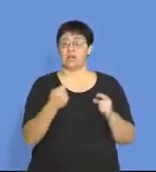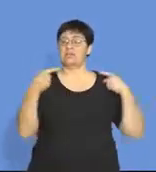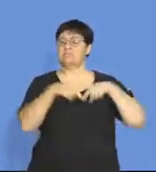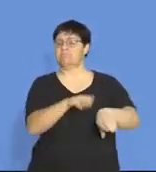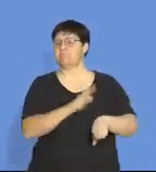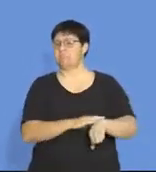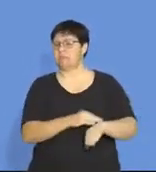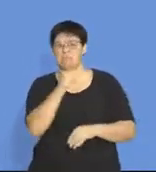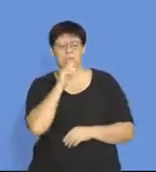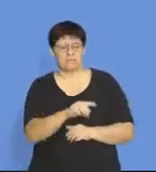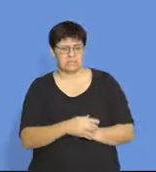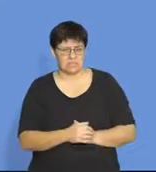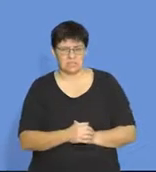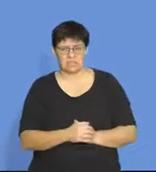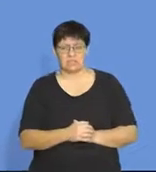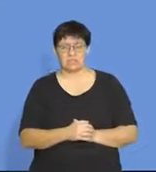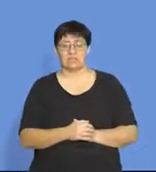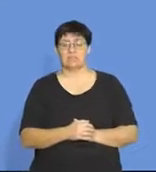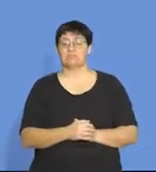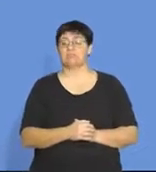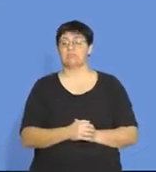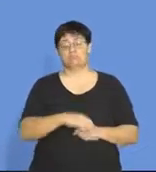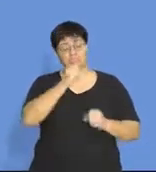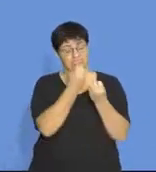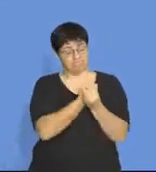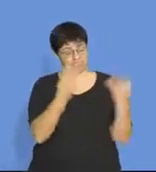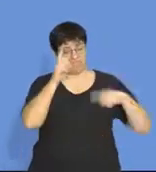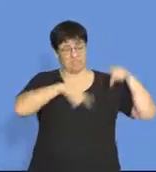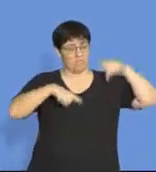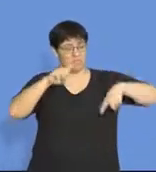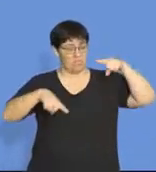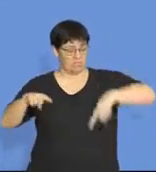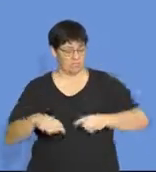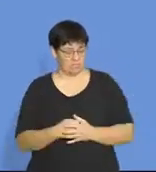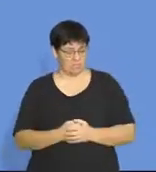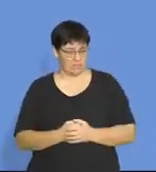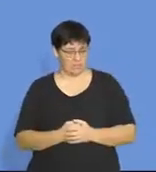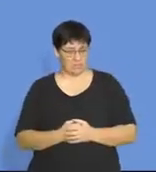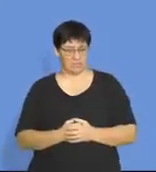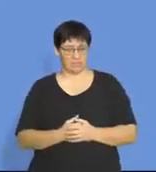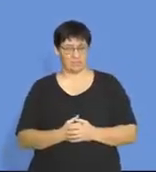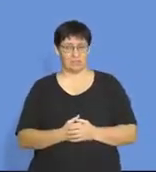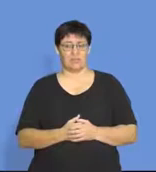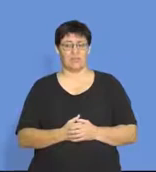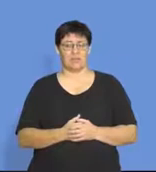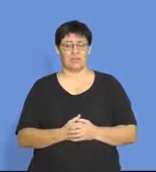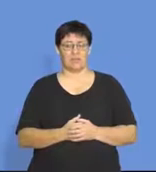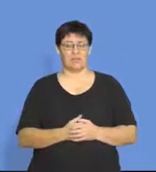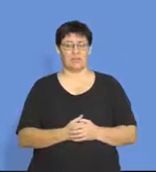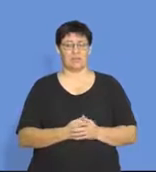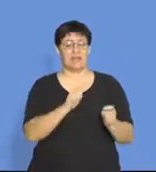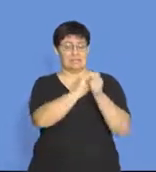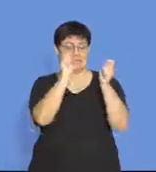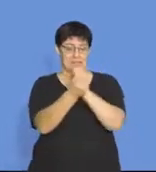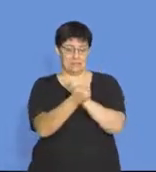What exactly does it mean? It will be multiple variables. What does it mean that I have multiple variables? And